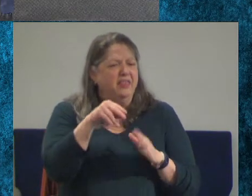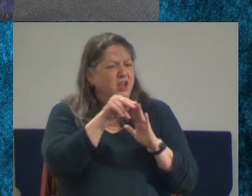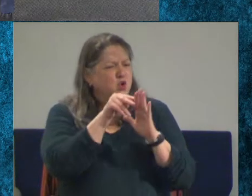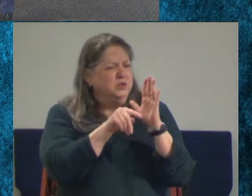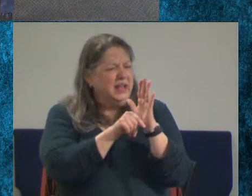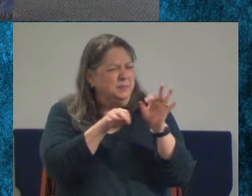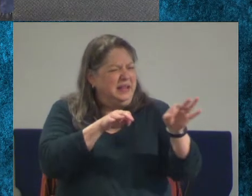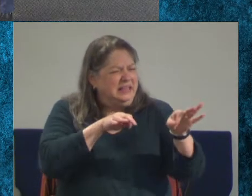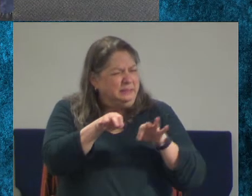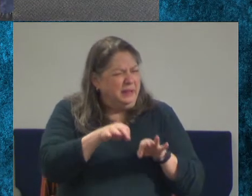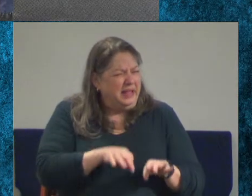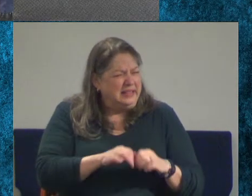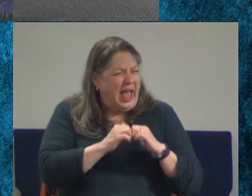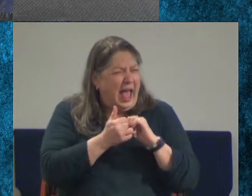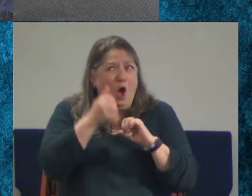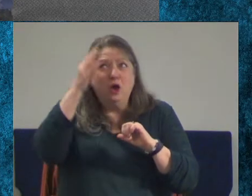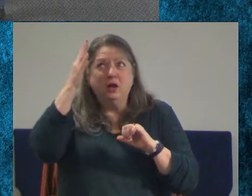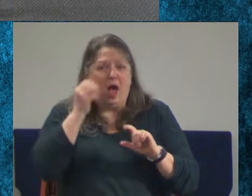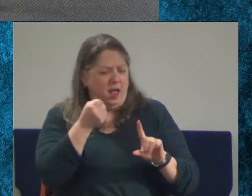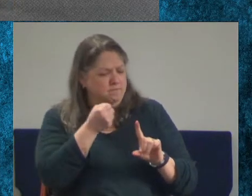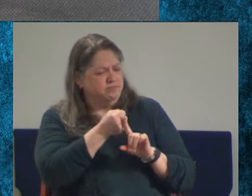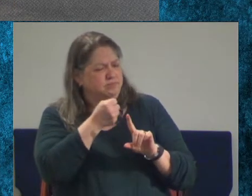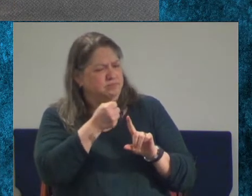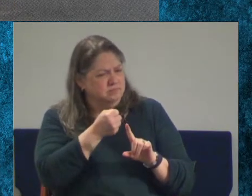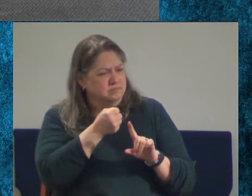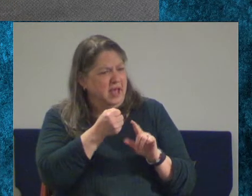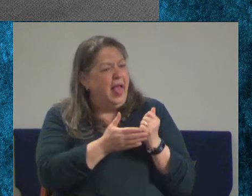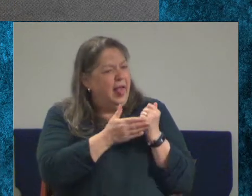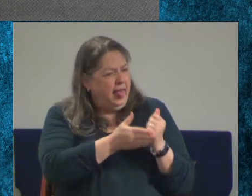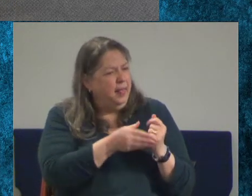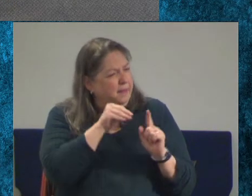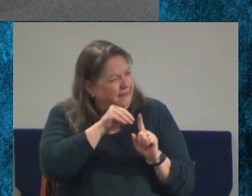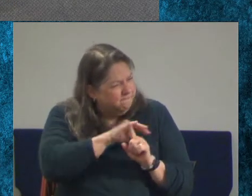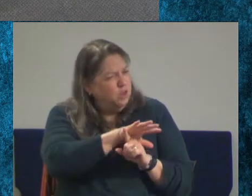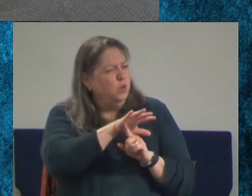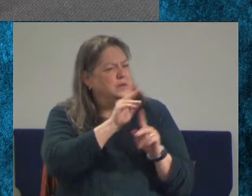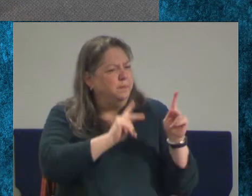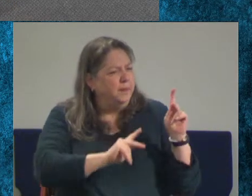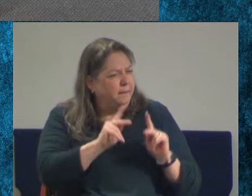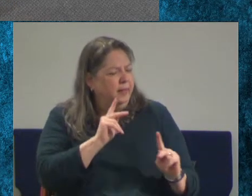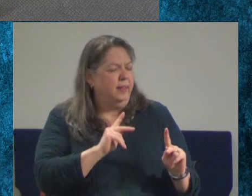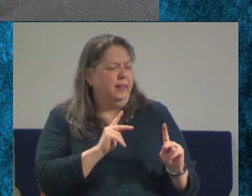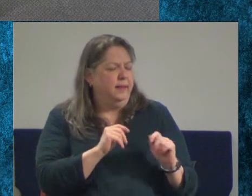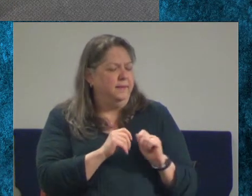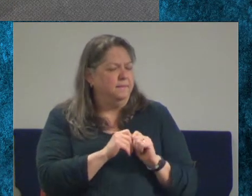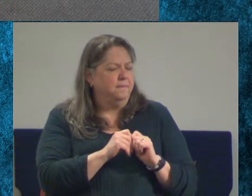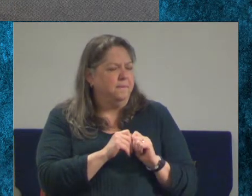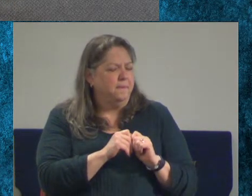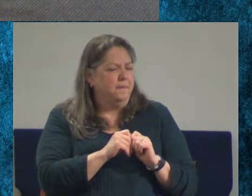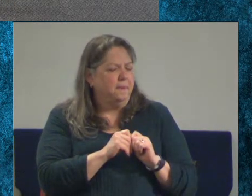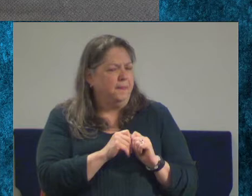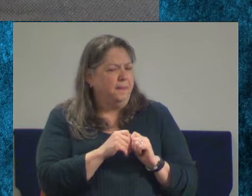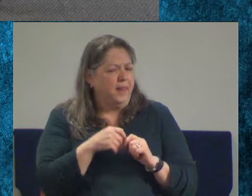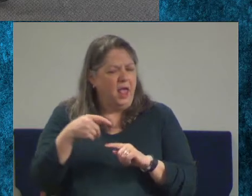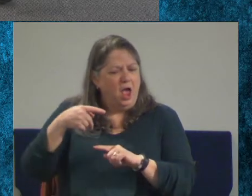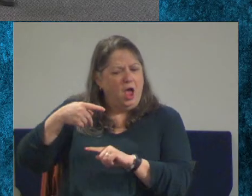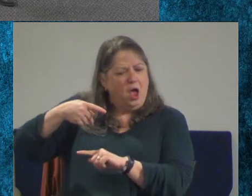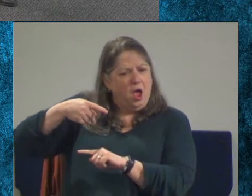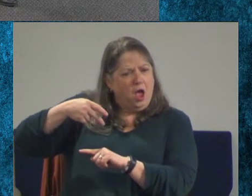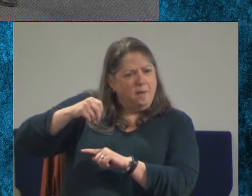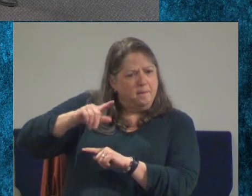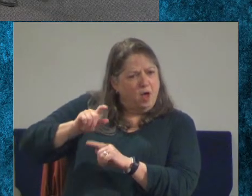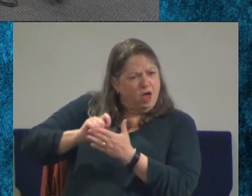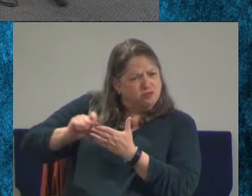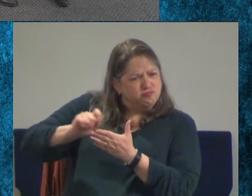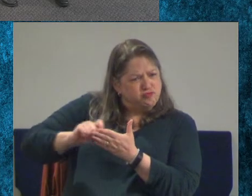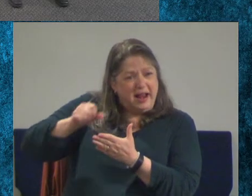hearts. And so Paul, although he mentions a few people in the beginning verses 1, 2, and 3, he's